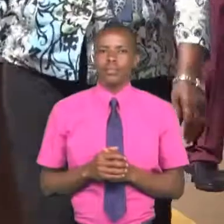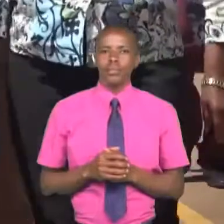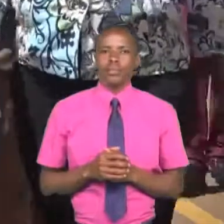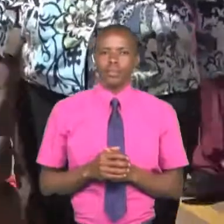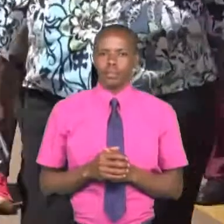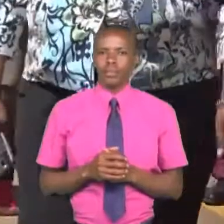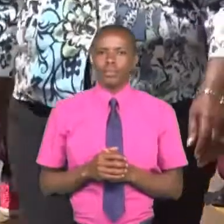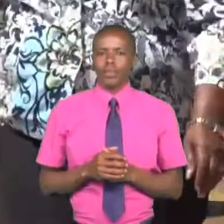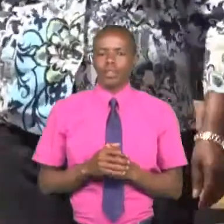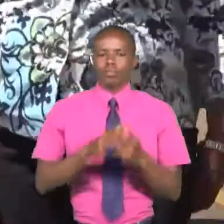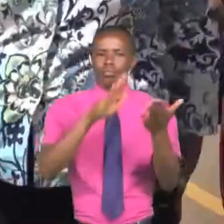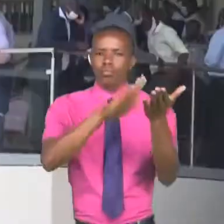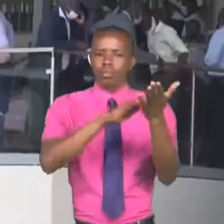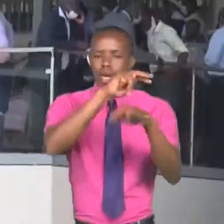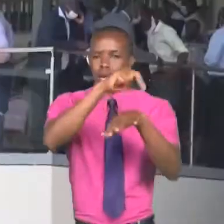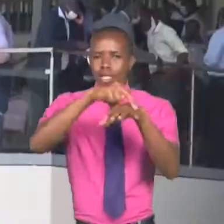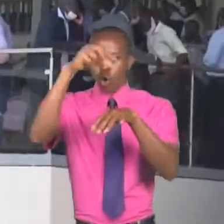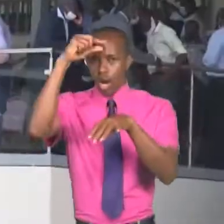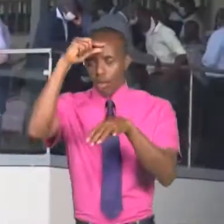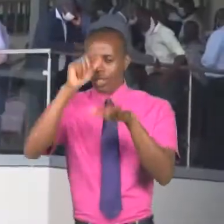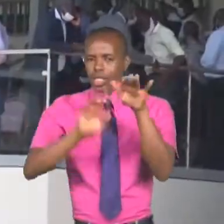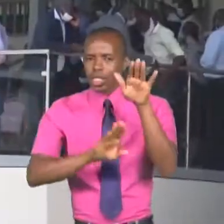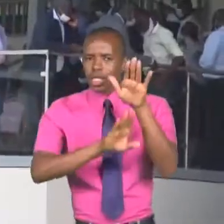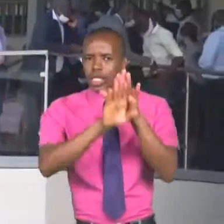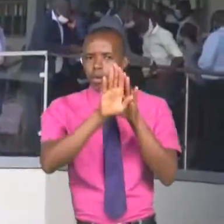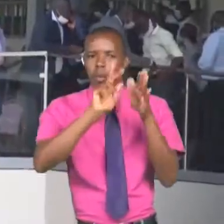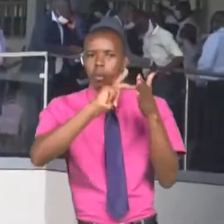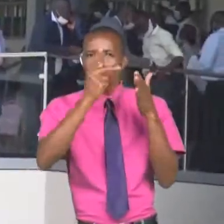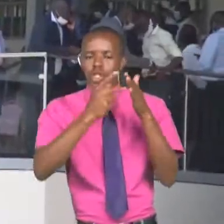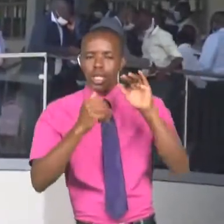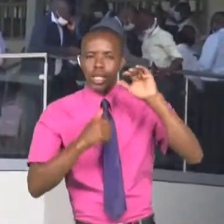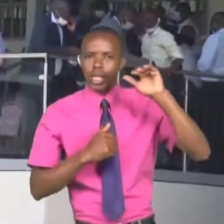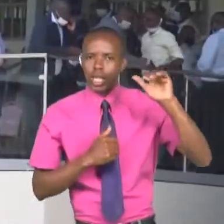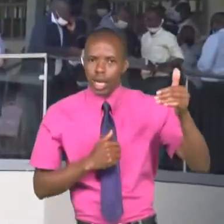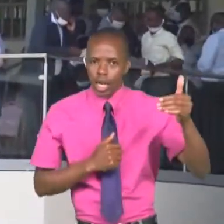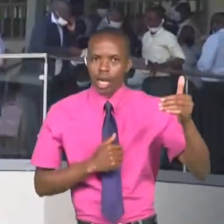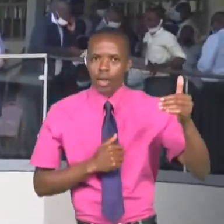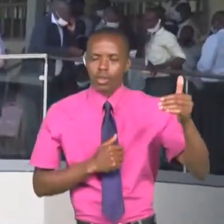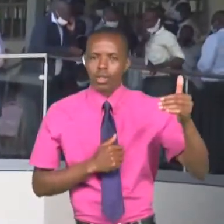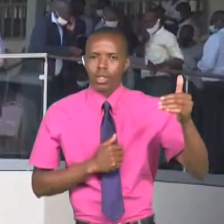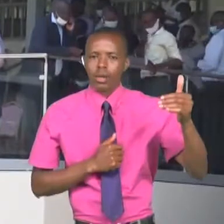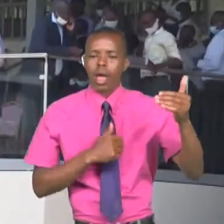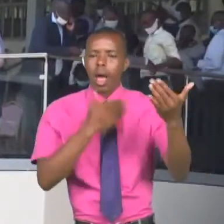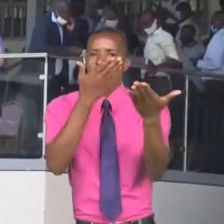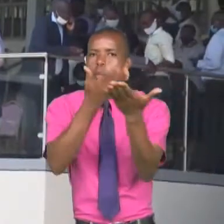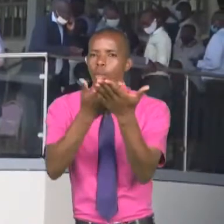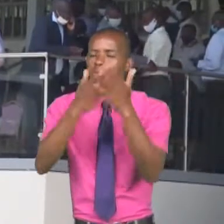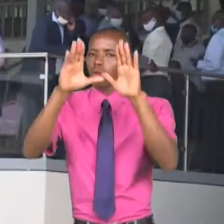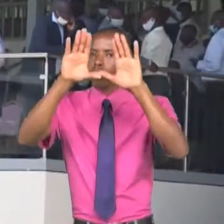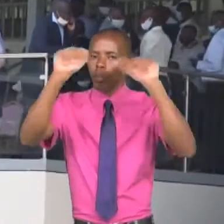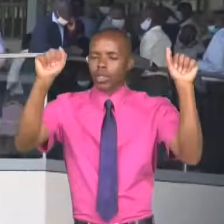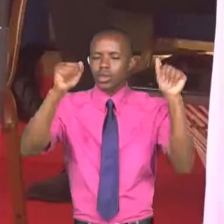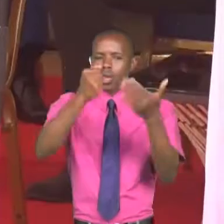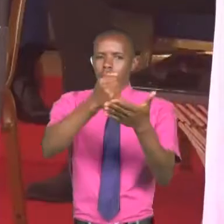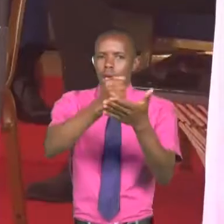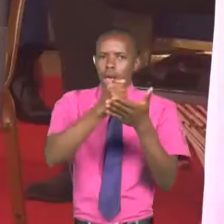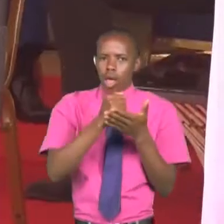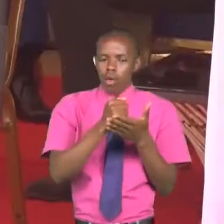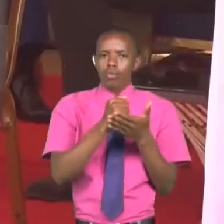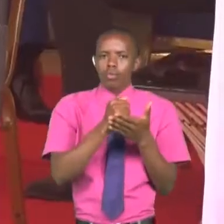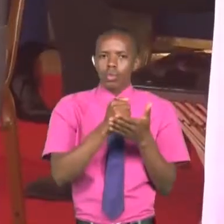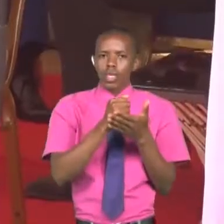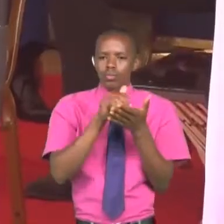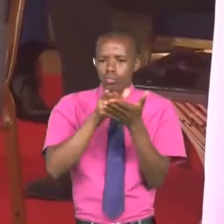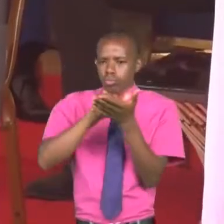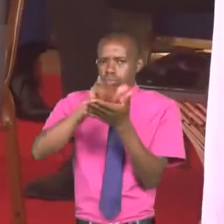Ongwae commended the national government for the development projects in the county, and petitioned the president to intervene on the Suneka airstrip,